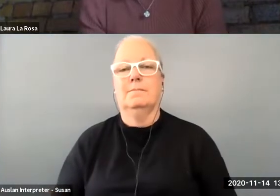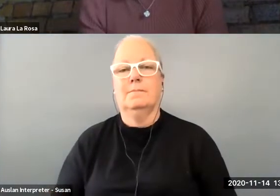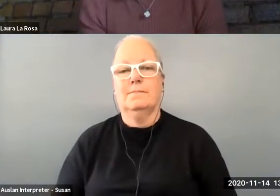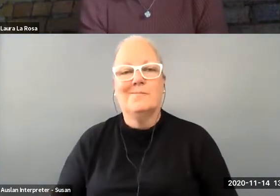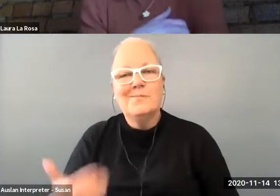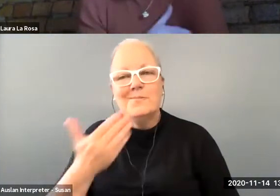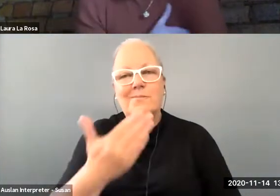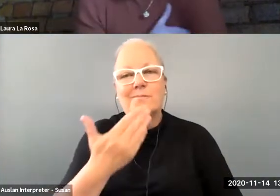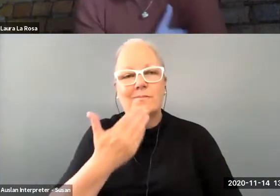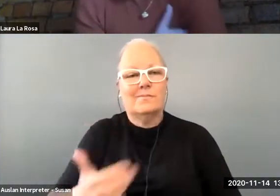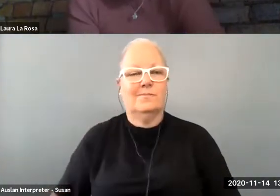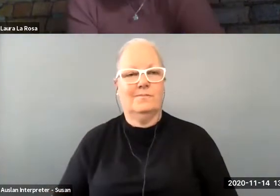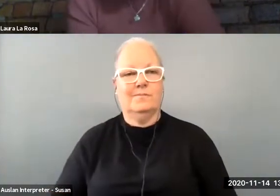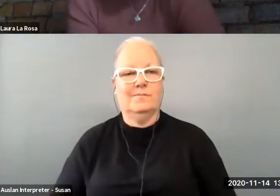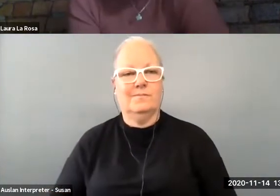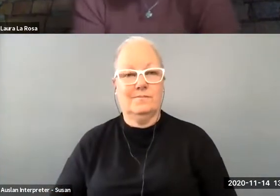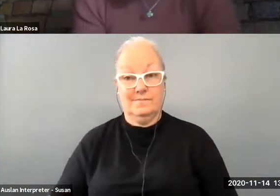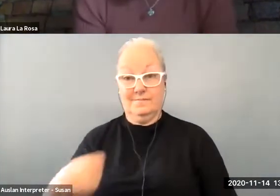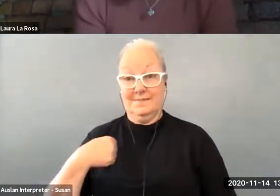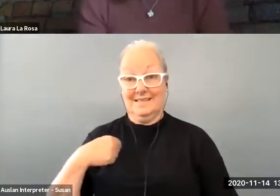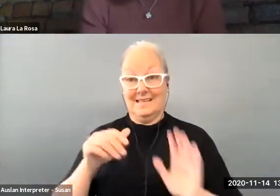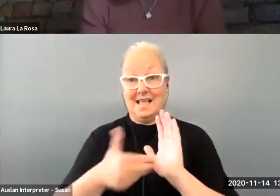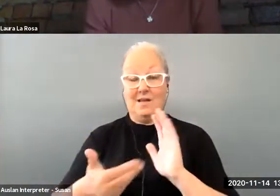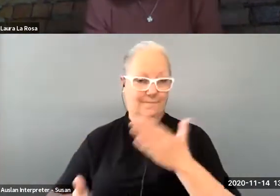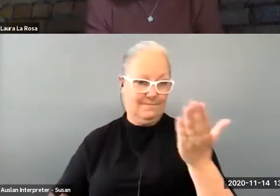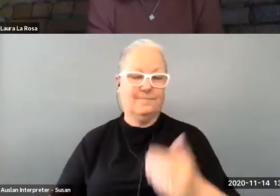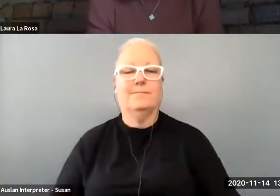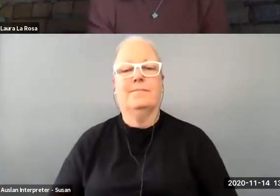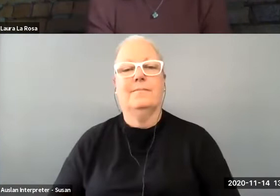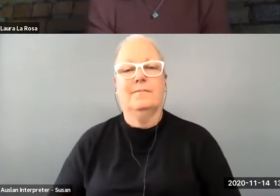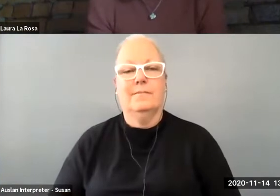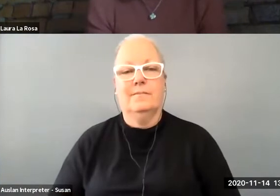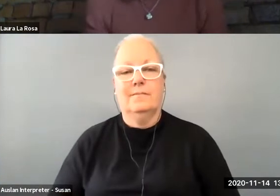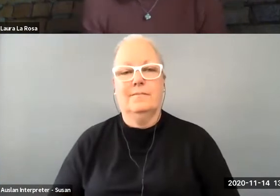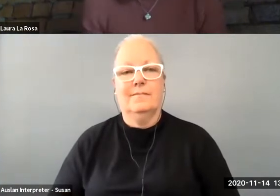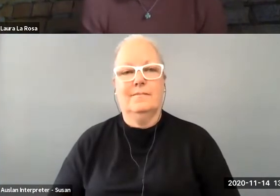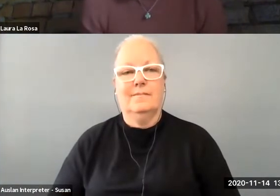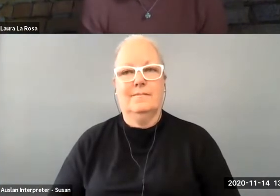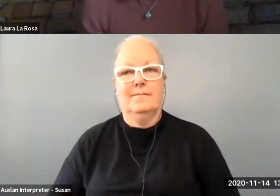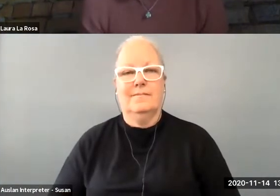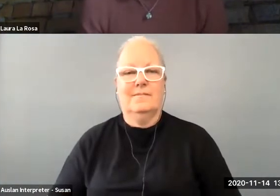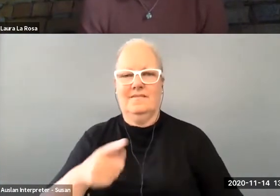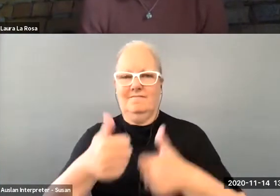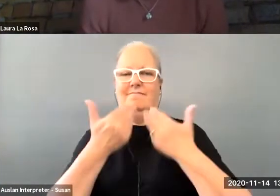Thank you. Do you want me to jump in? Yeah, absolutely. Yeah. That was great, Anna.